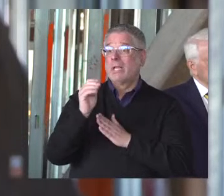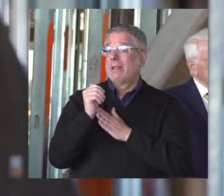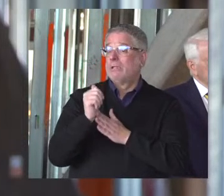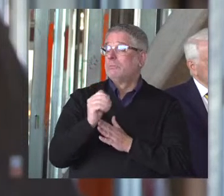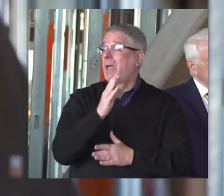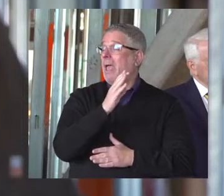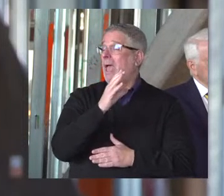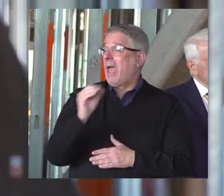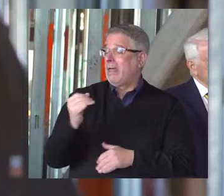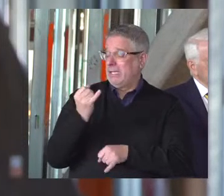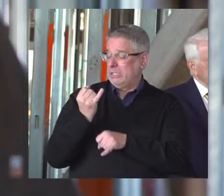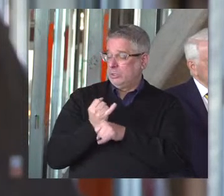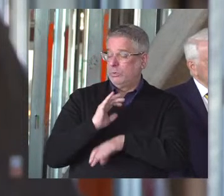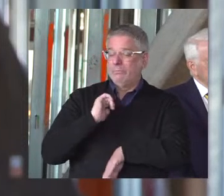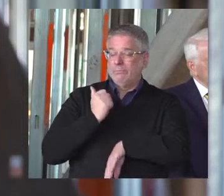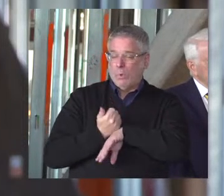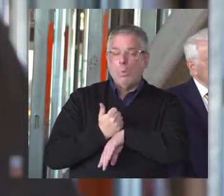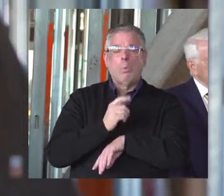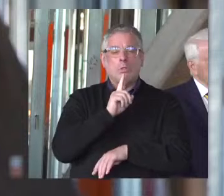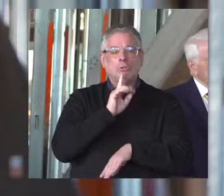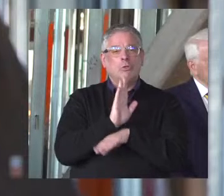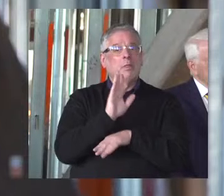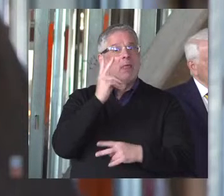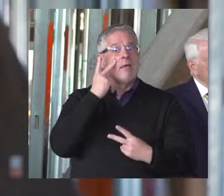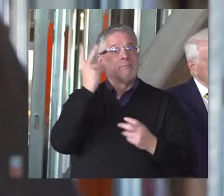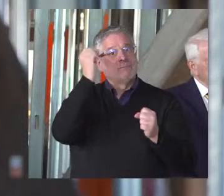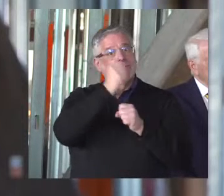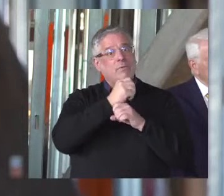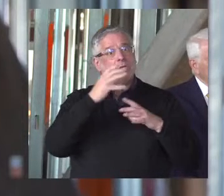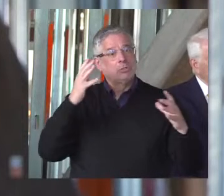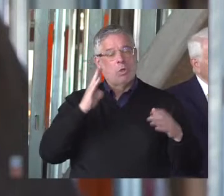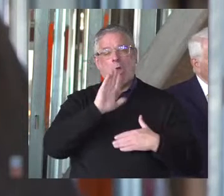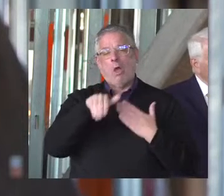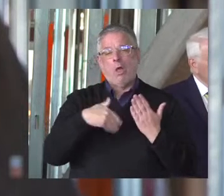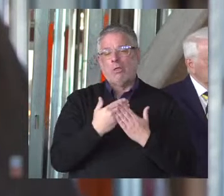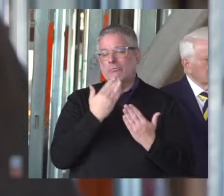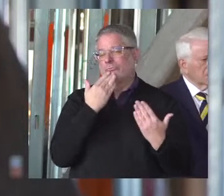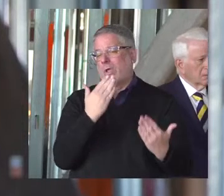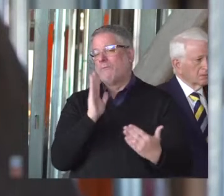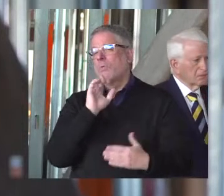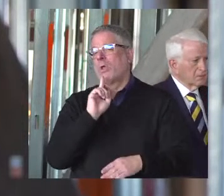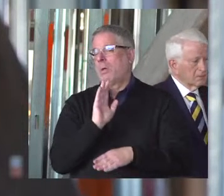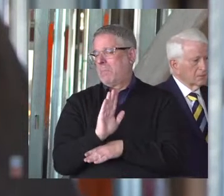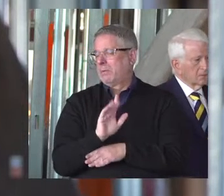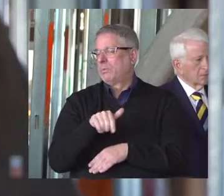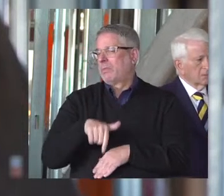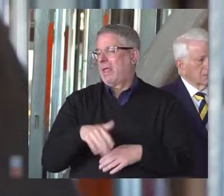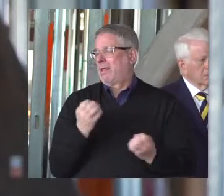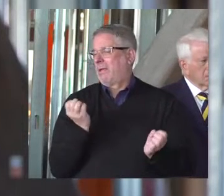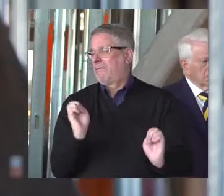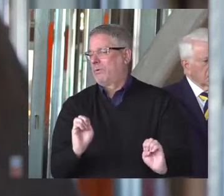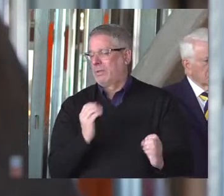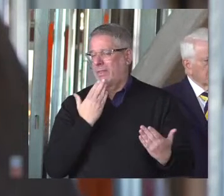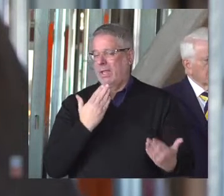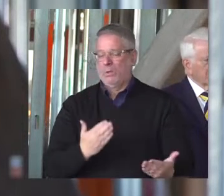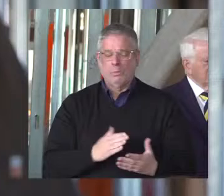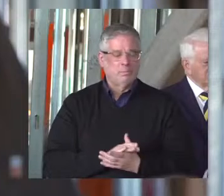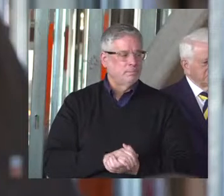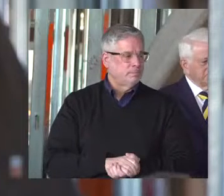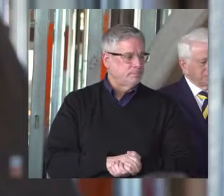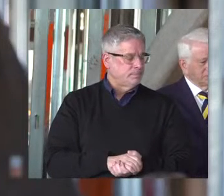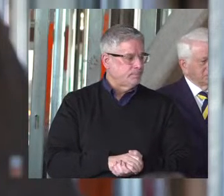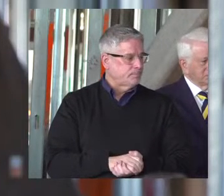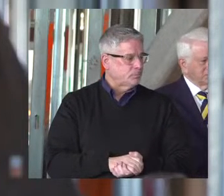and the Institute founders will ensure this vision, and we should all be grateful for their commitment to this effort. Thank you.